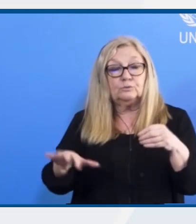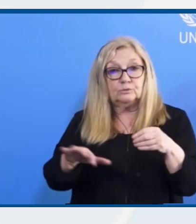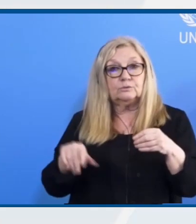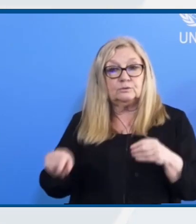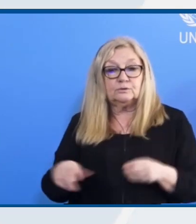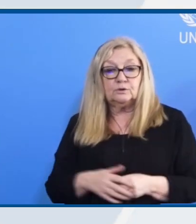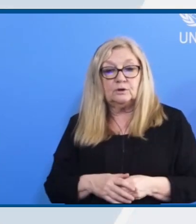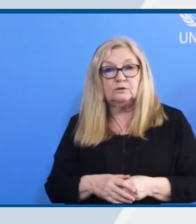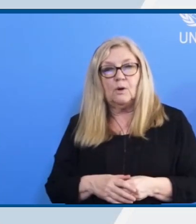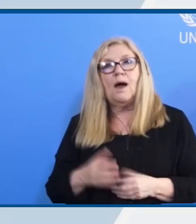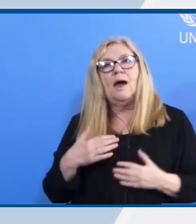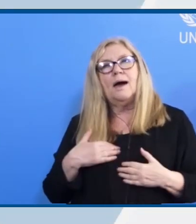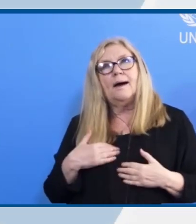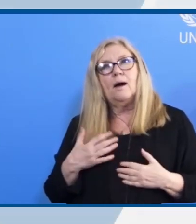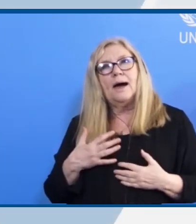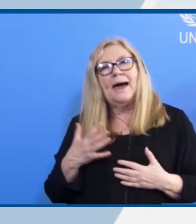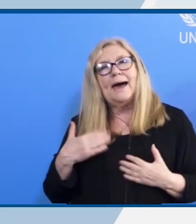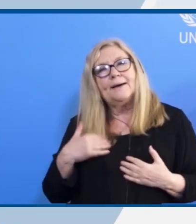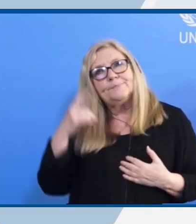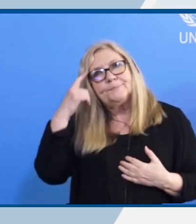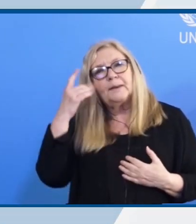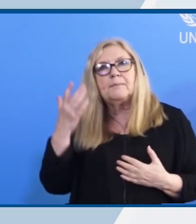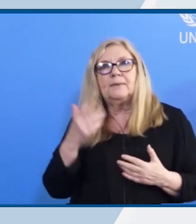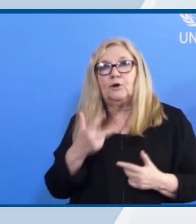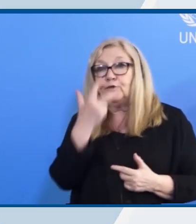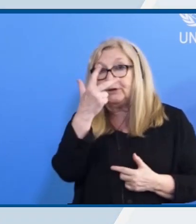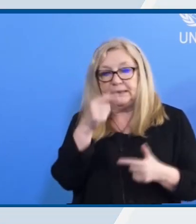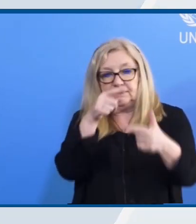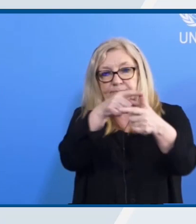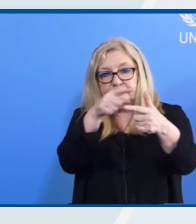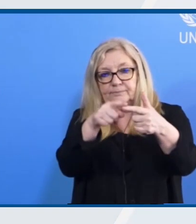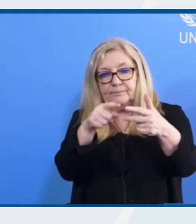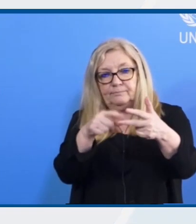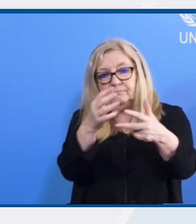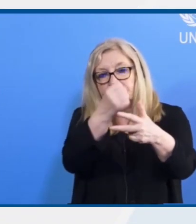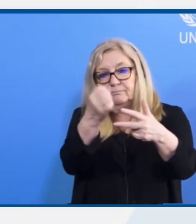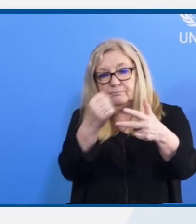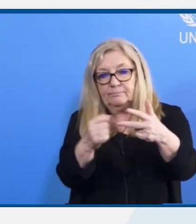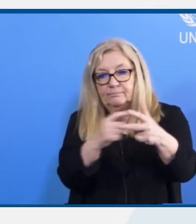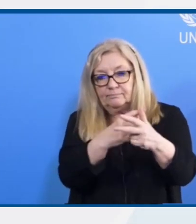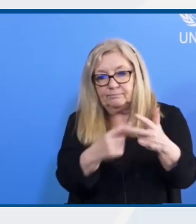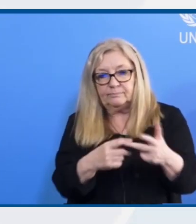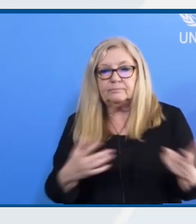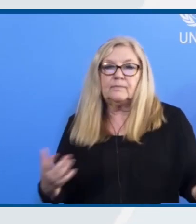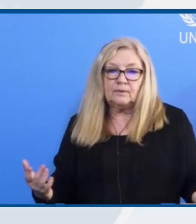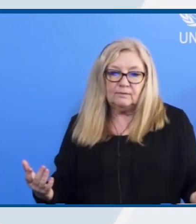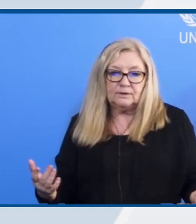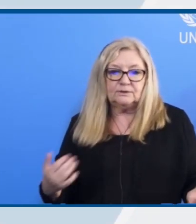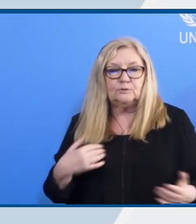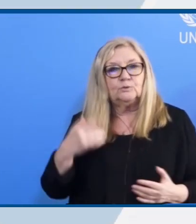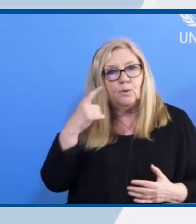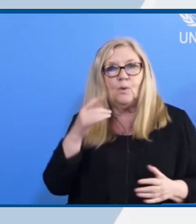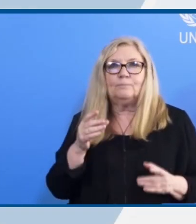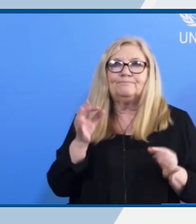we have three specific objectives that needs to be achieved. Resilience building is always a government